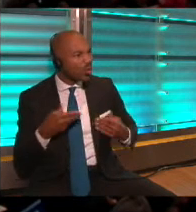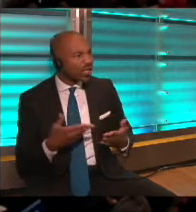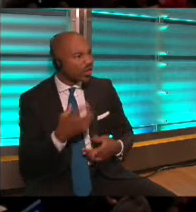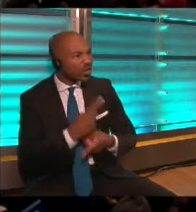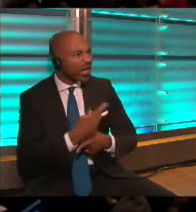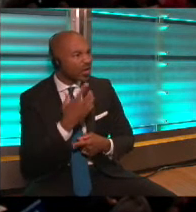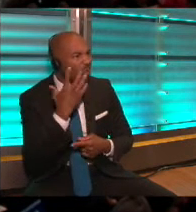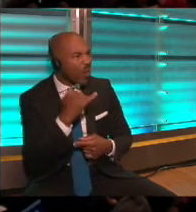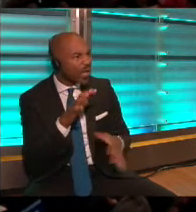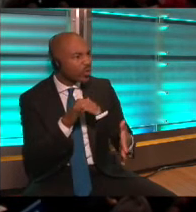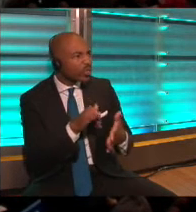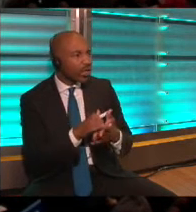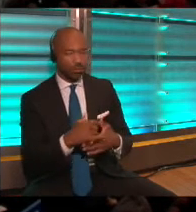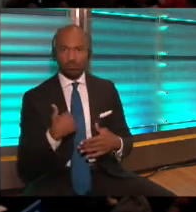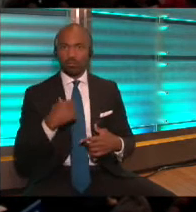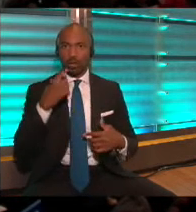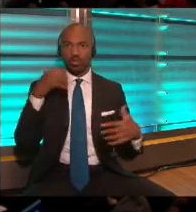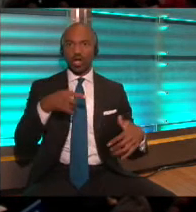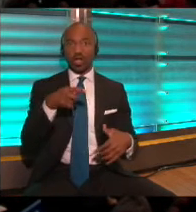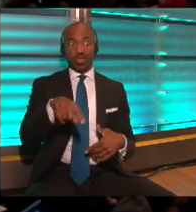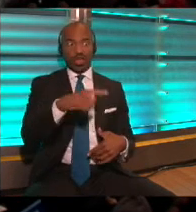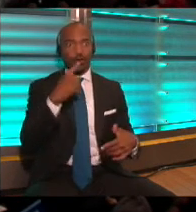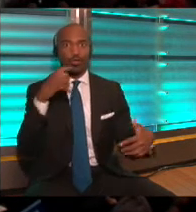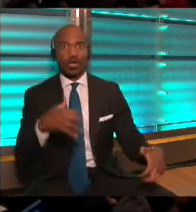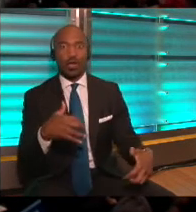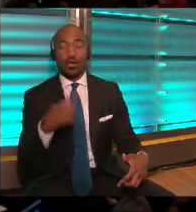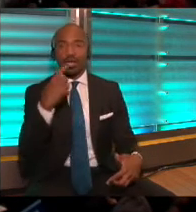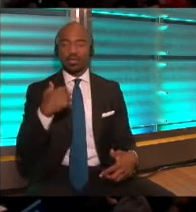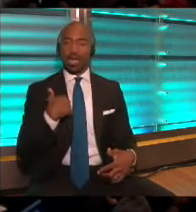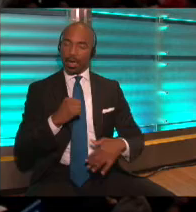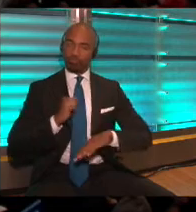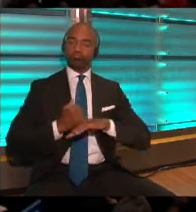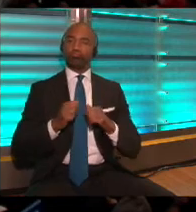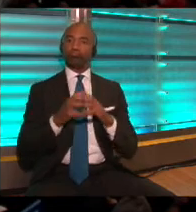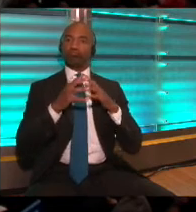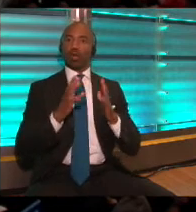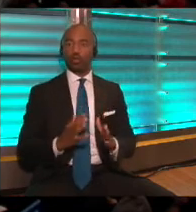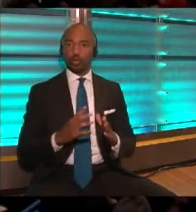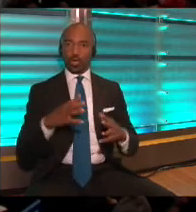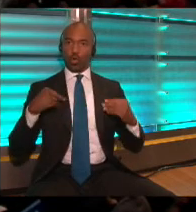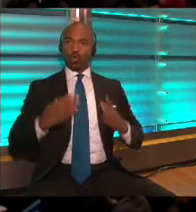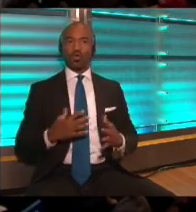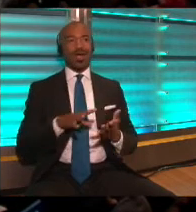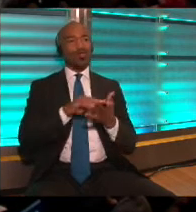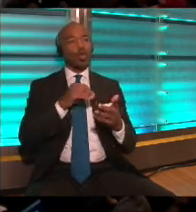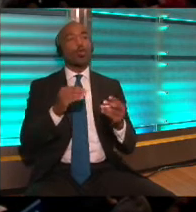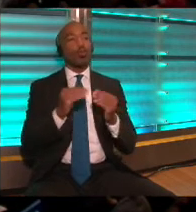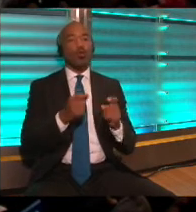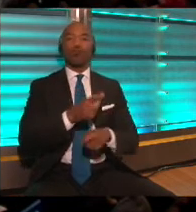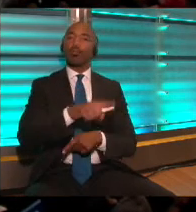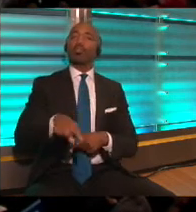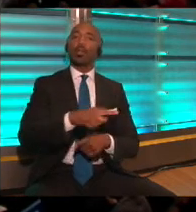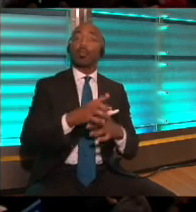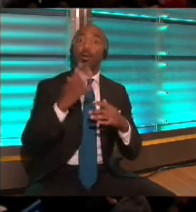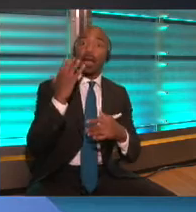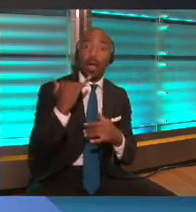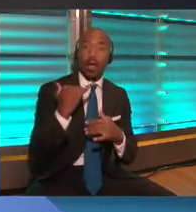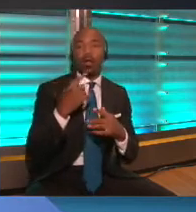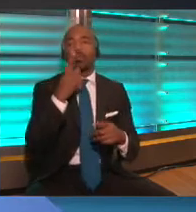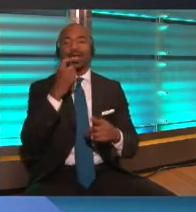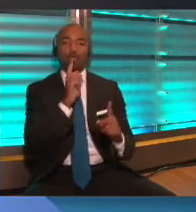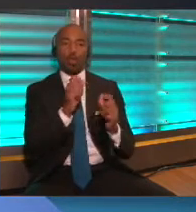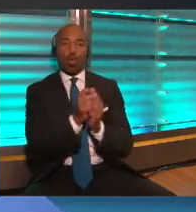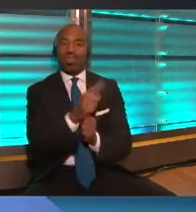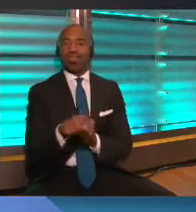shocked that they're shocked, because as a founder and an owner, we learn so much from our customers by talking to them personally. And it's